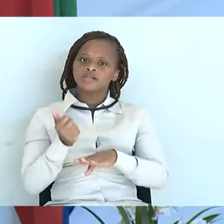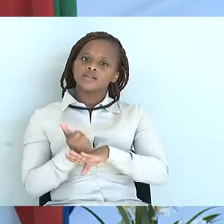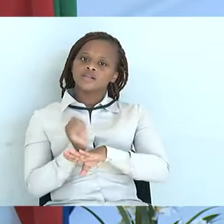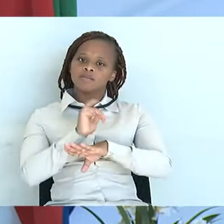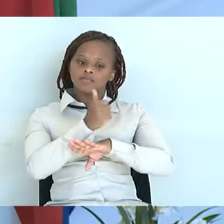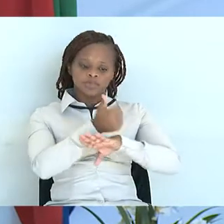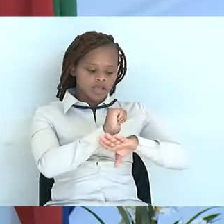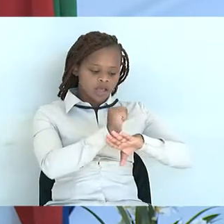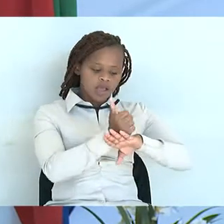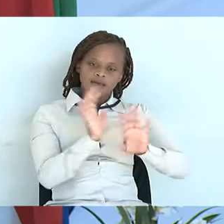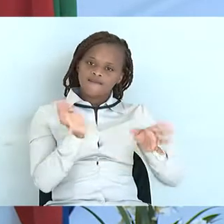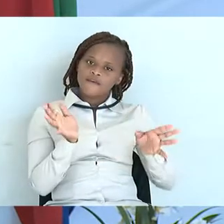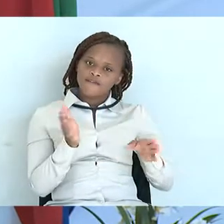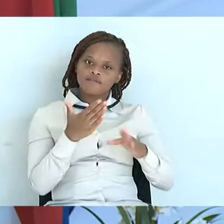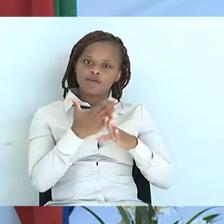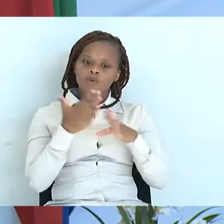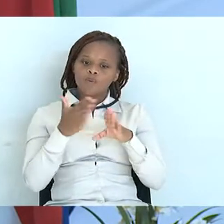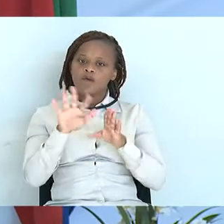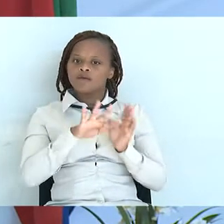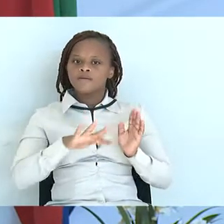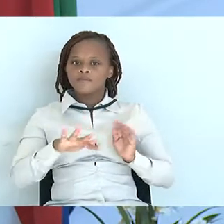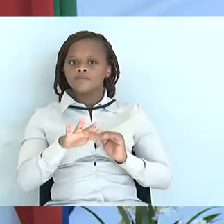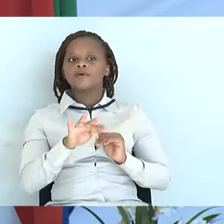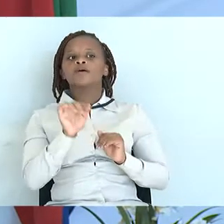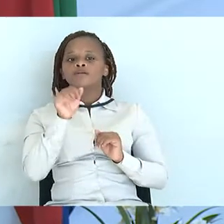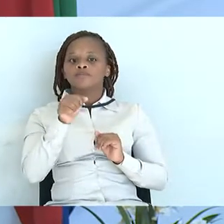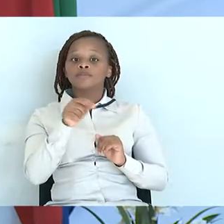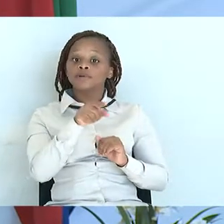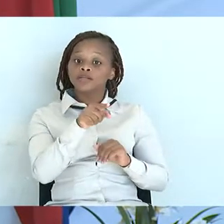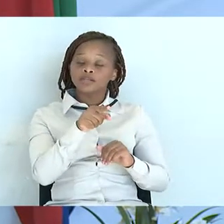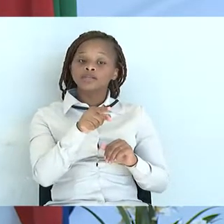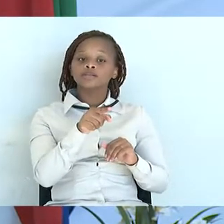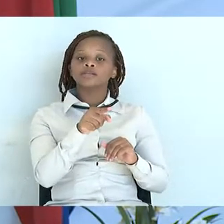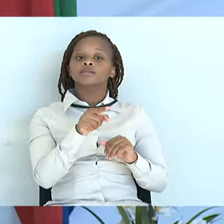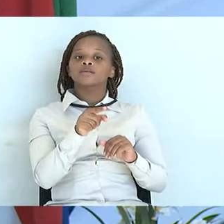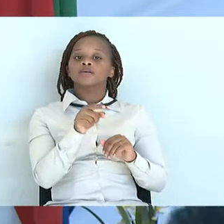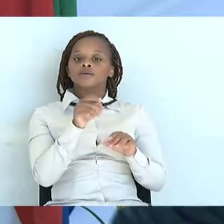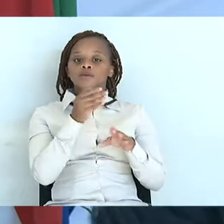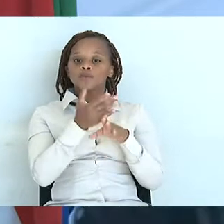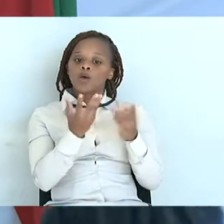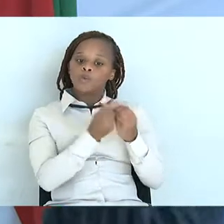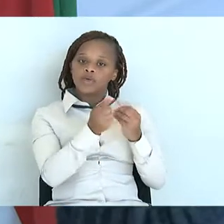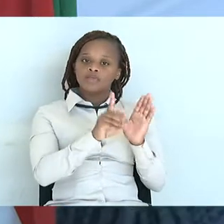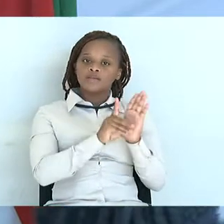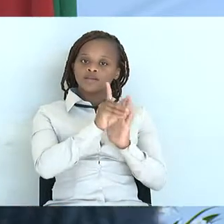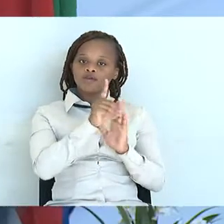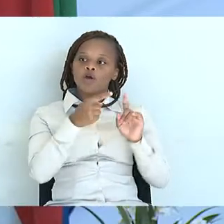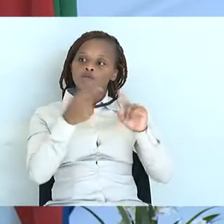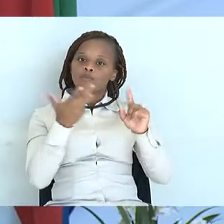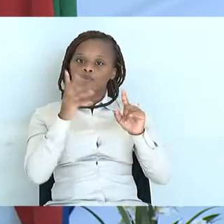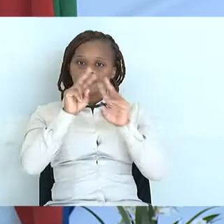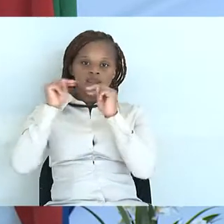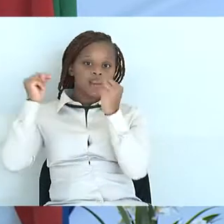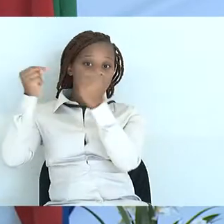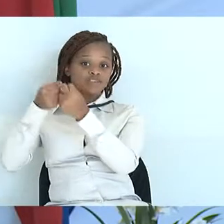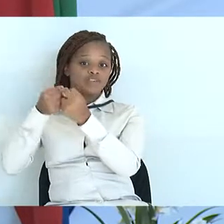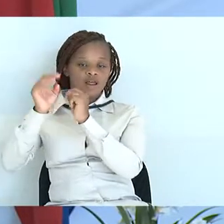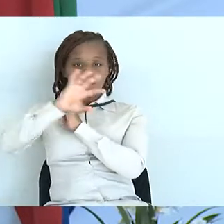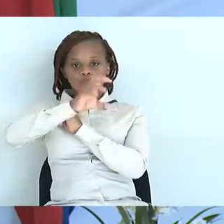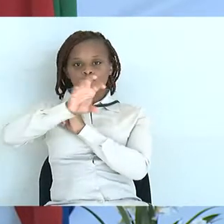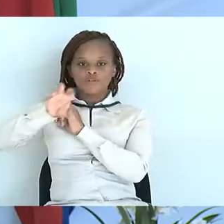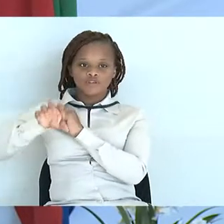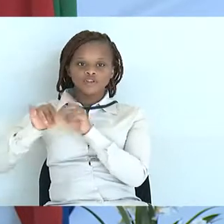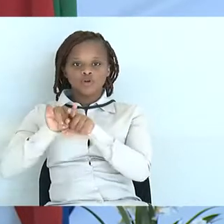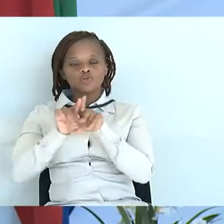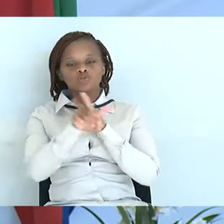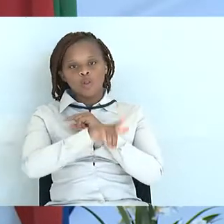streams that are coordinating this development from national, provincial, as well as local. So those work streams will